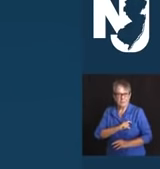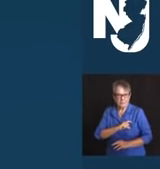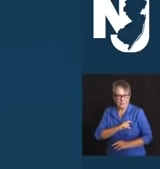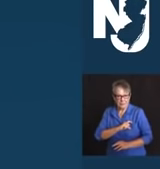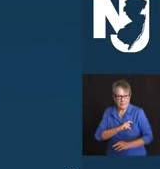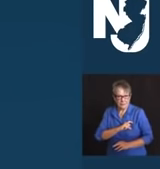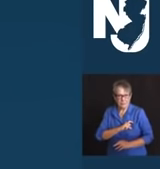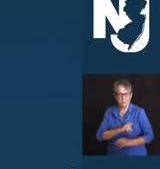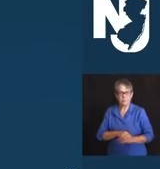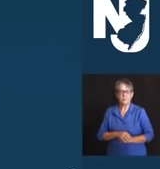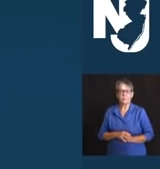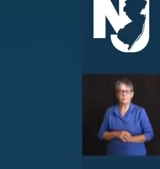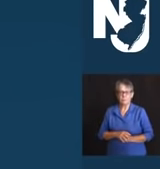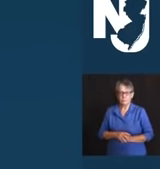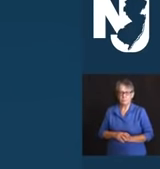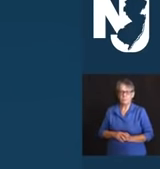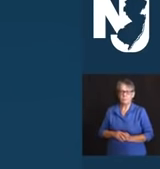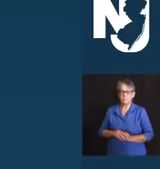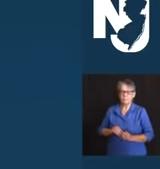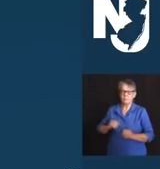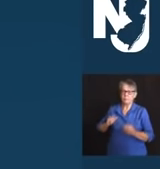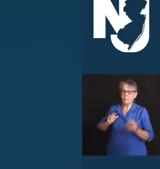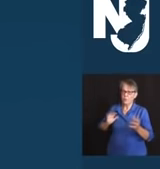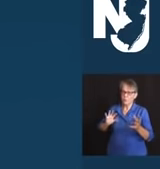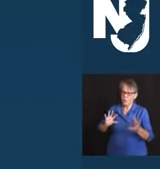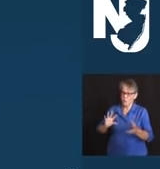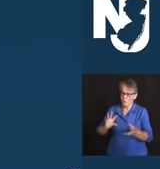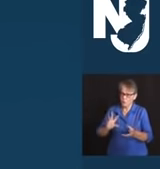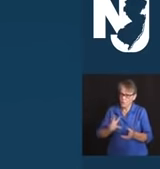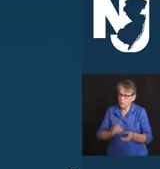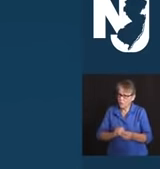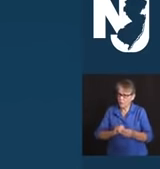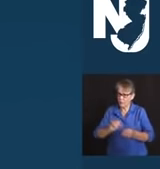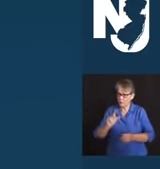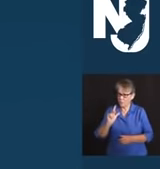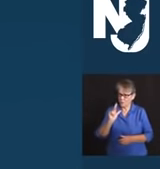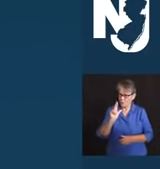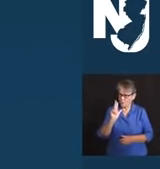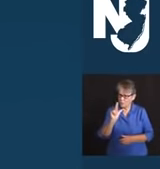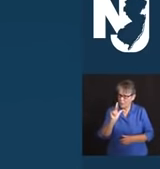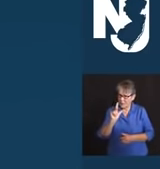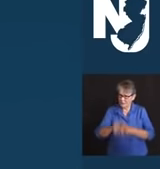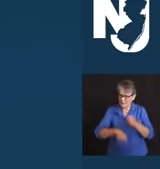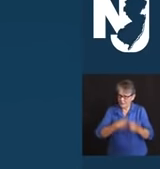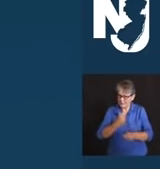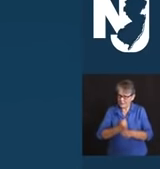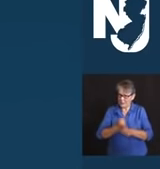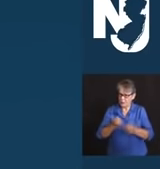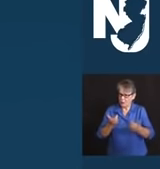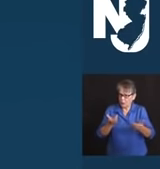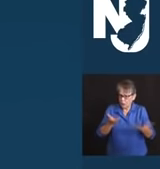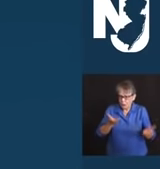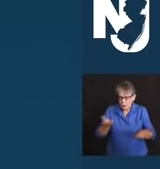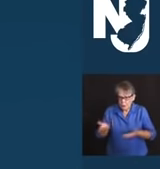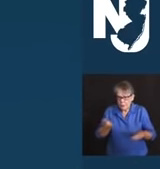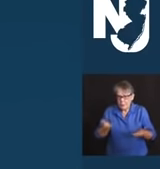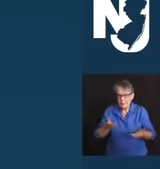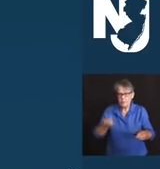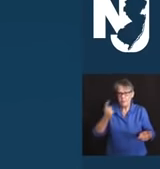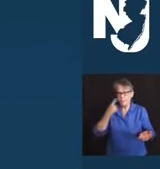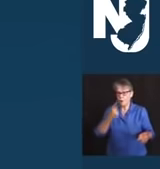in service in Newark, not just to Sharp James, but to Mayor Cory Booker and to Mayor Ras J.